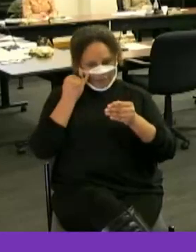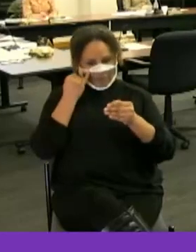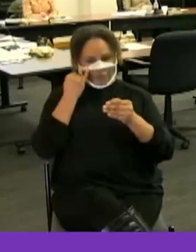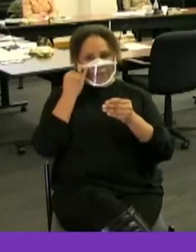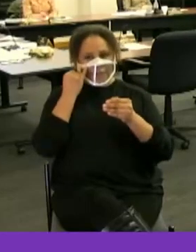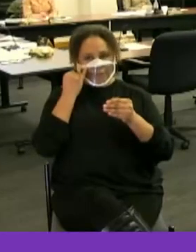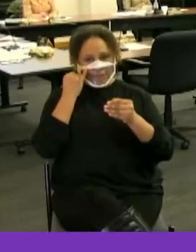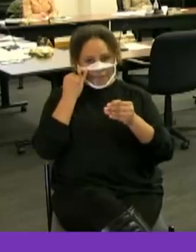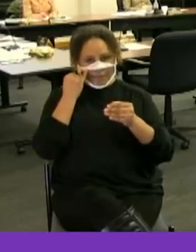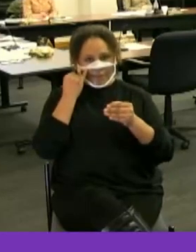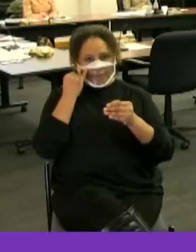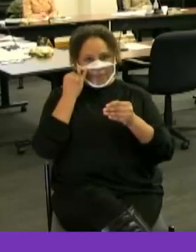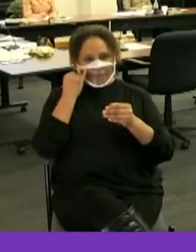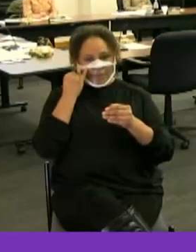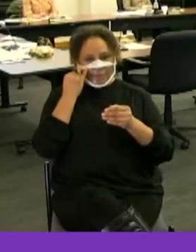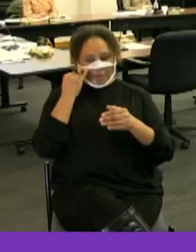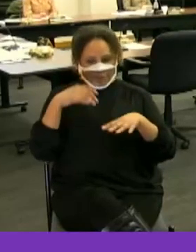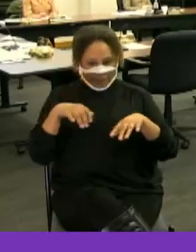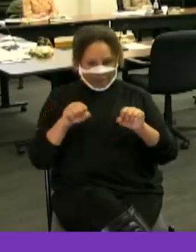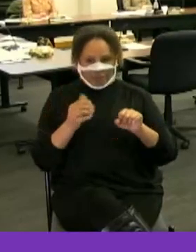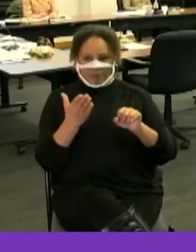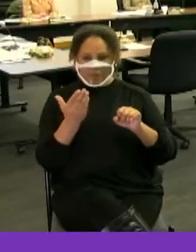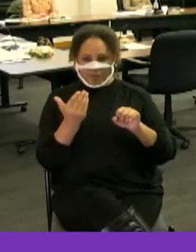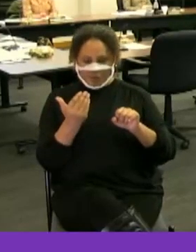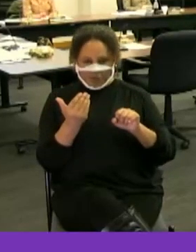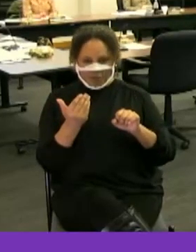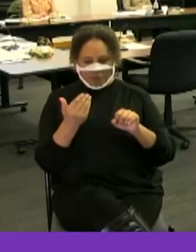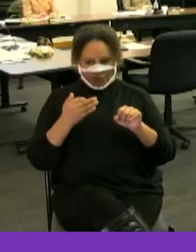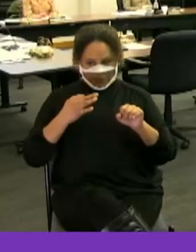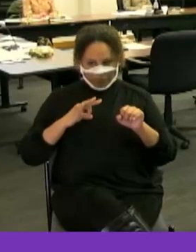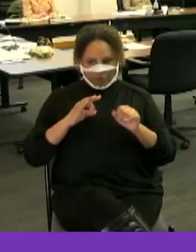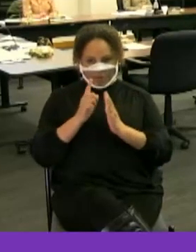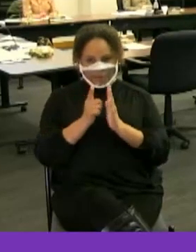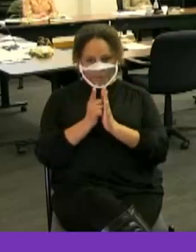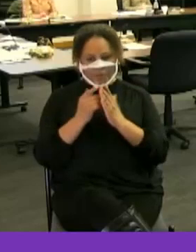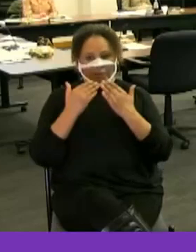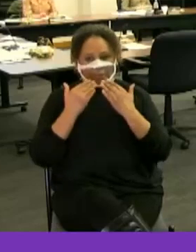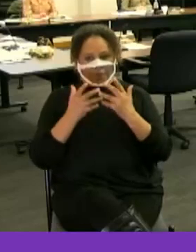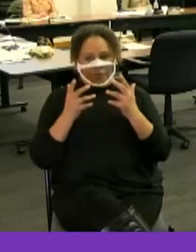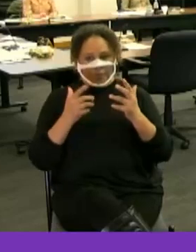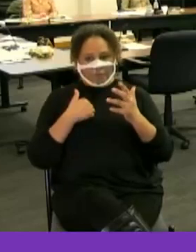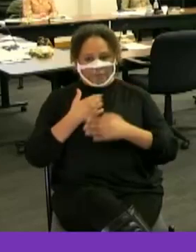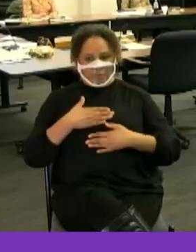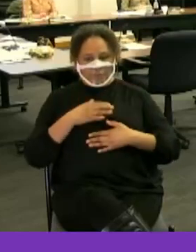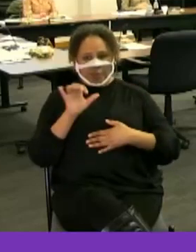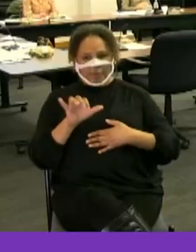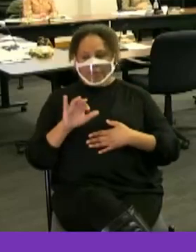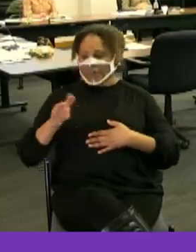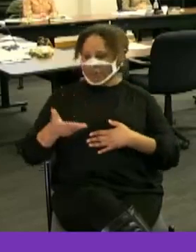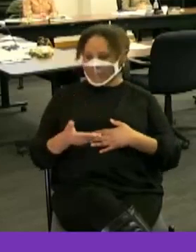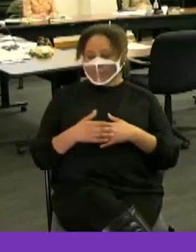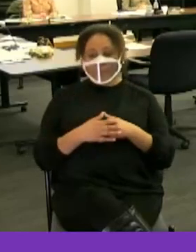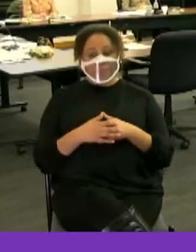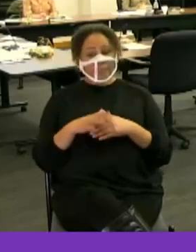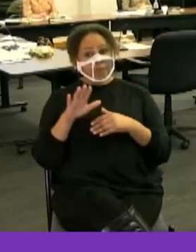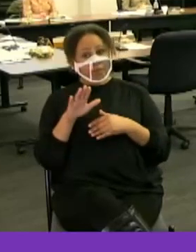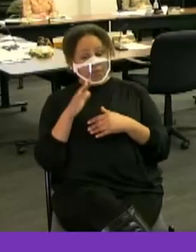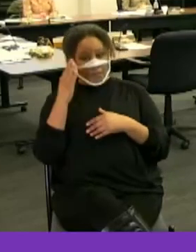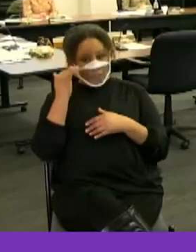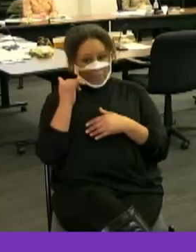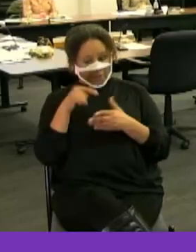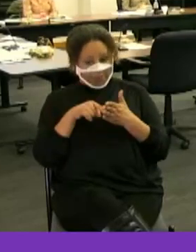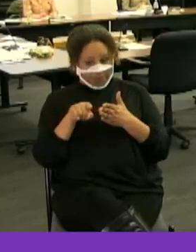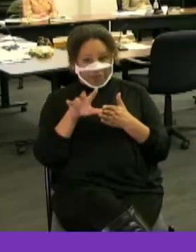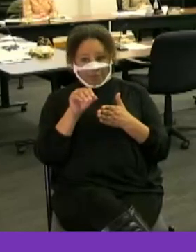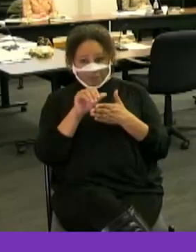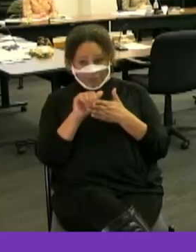max of 15 credit hours. So thank you so much for your input. I really appreciate that. All right, good. Yeah, no problem. You're welcome. So they might pay the